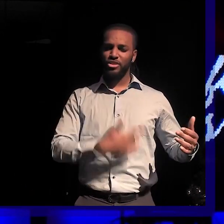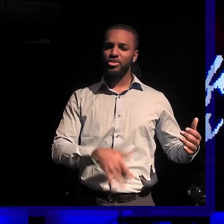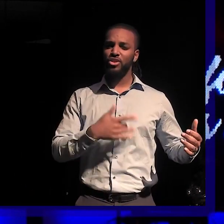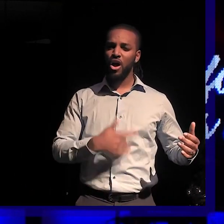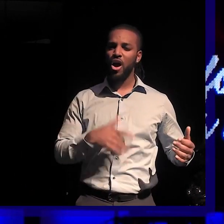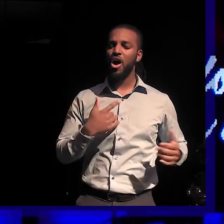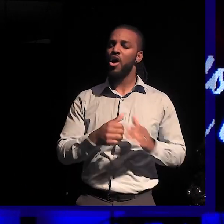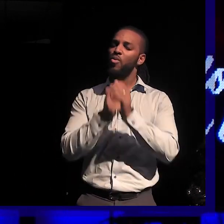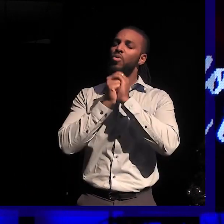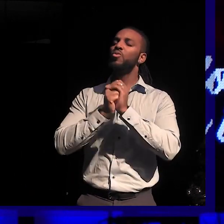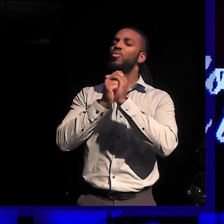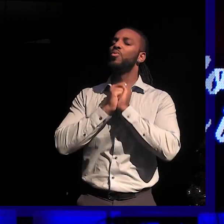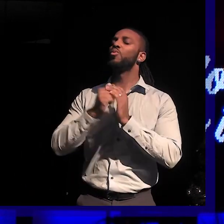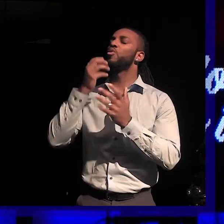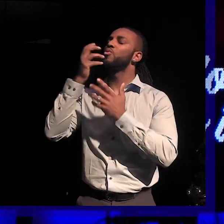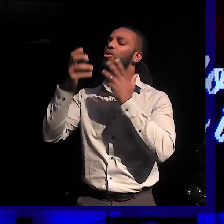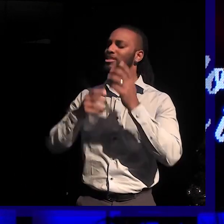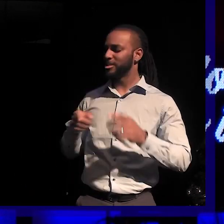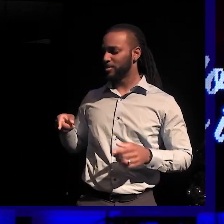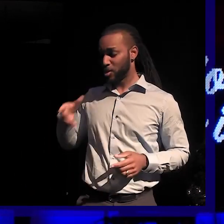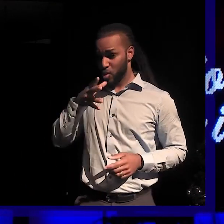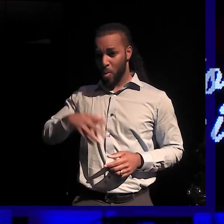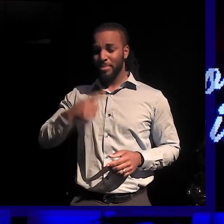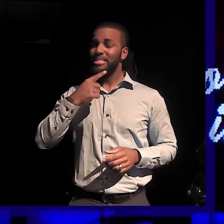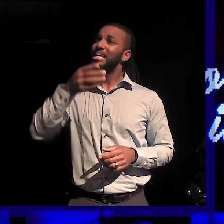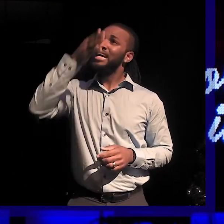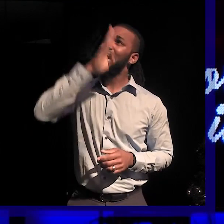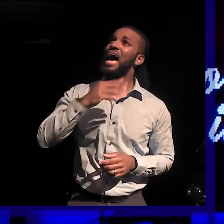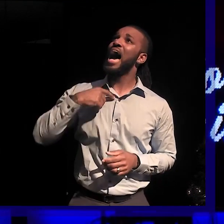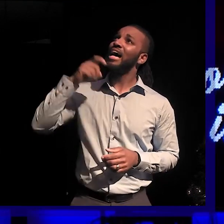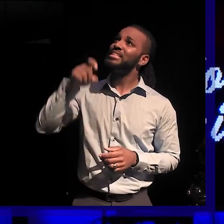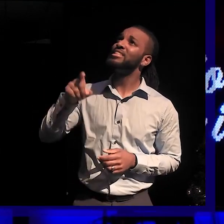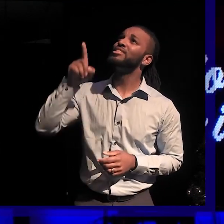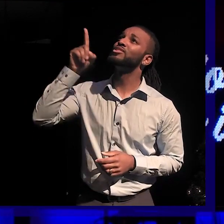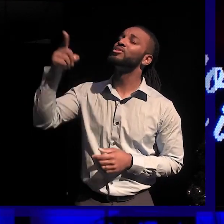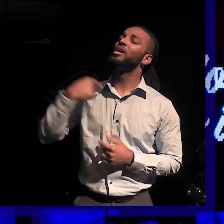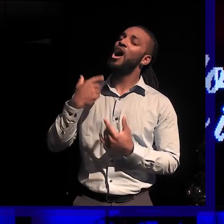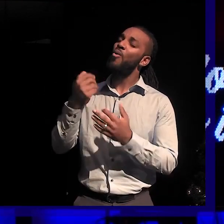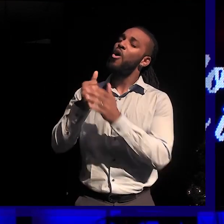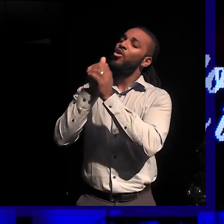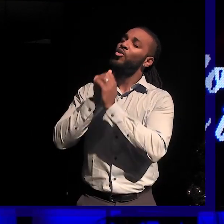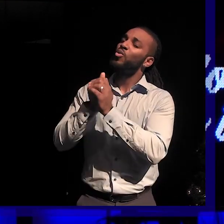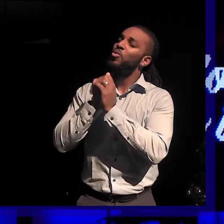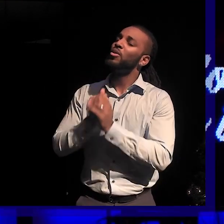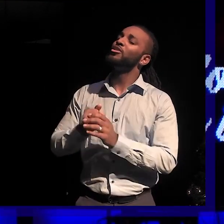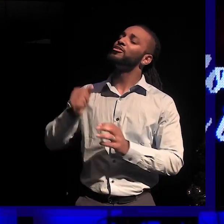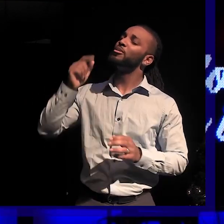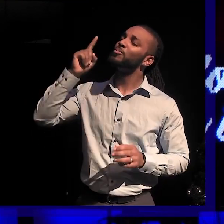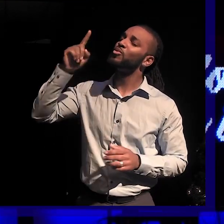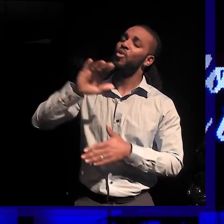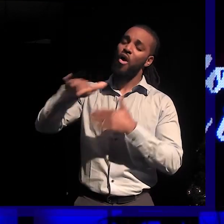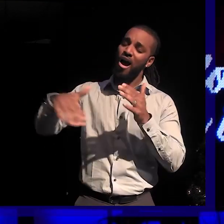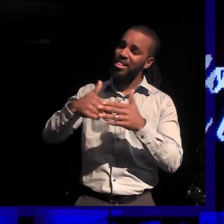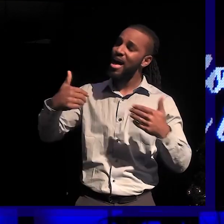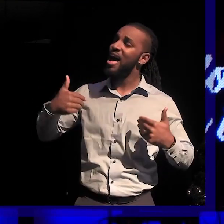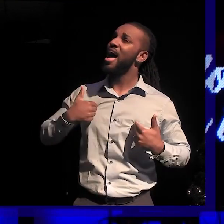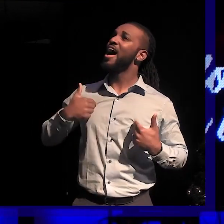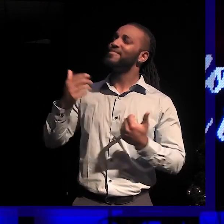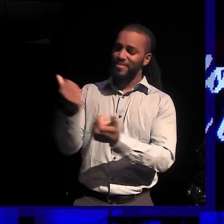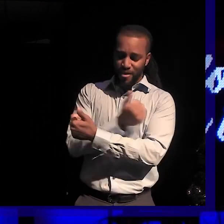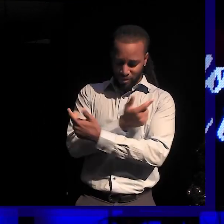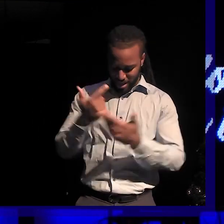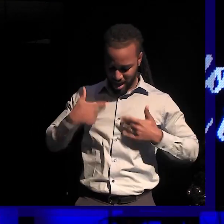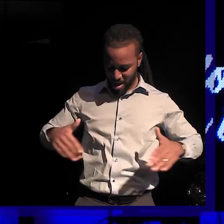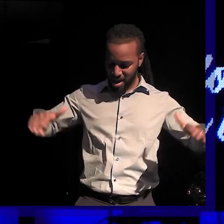worshiping. And she's like, God, I need you. I want to experience the joy of the Lord. I want to worship you. All that I have is yours. All that I